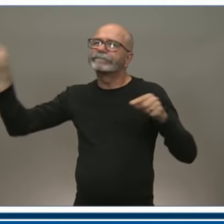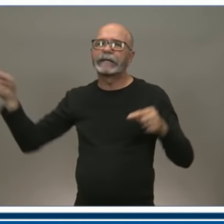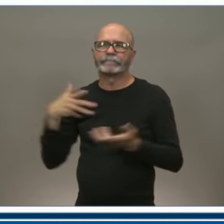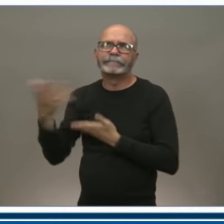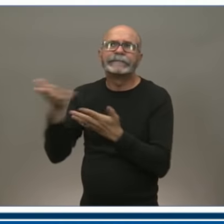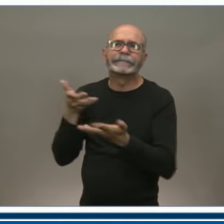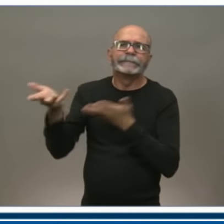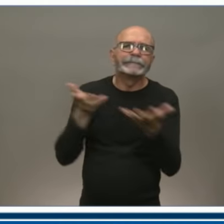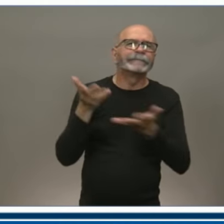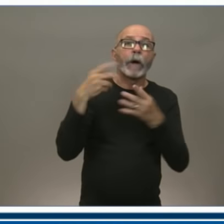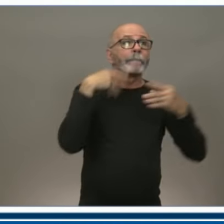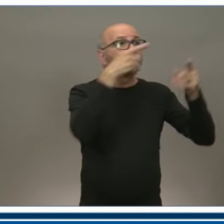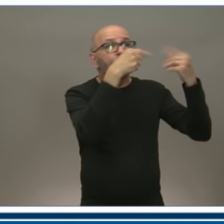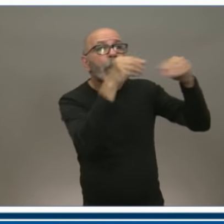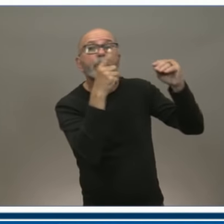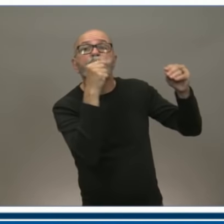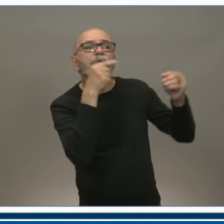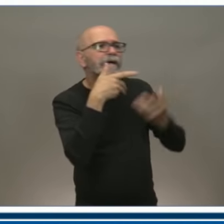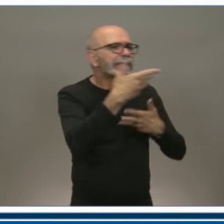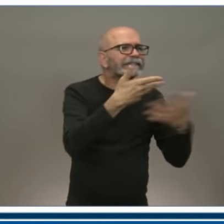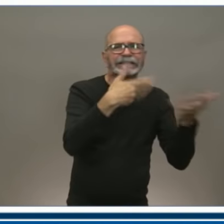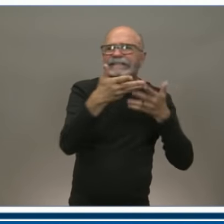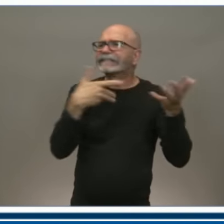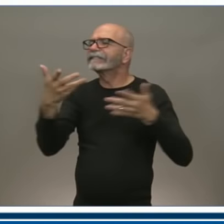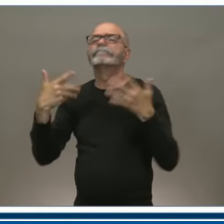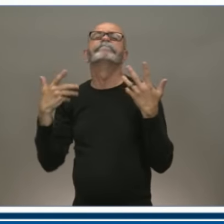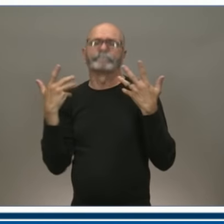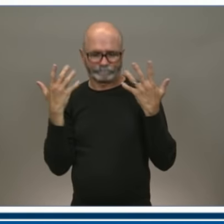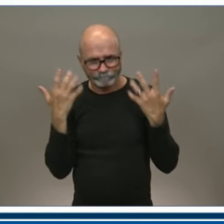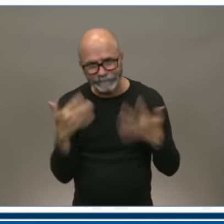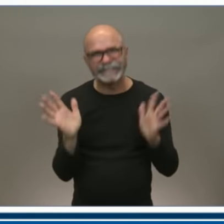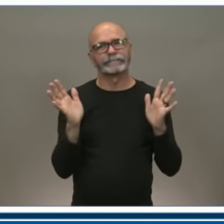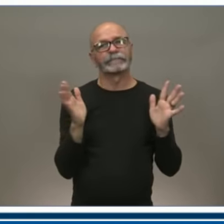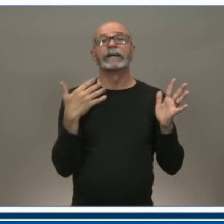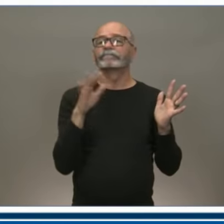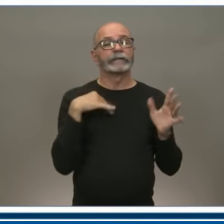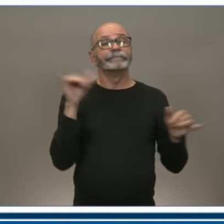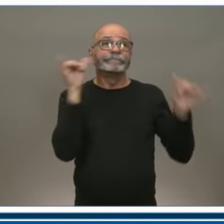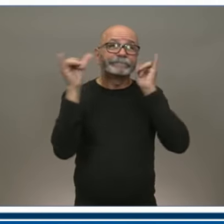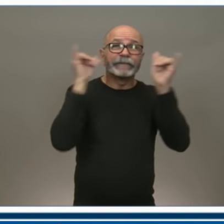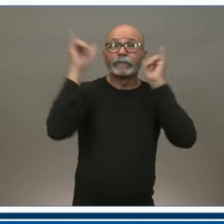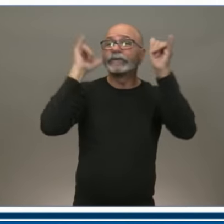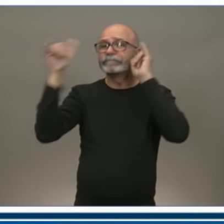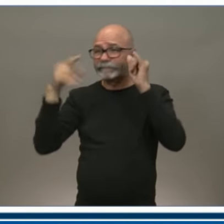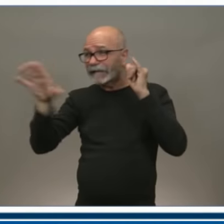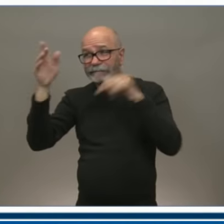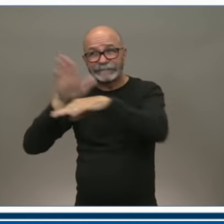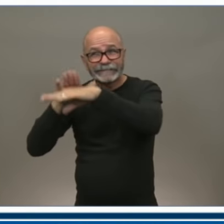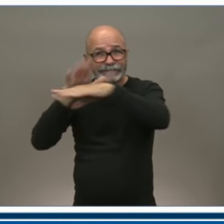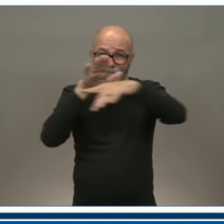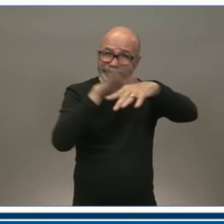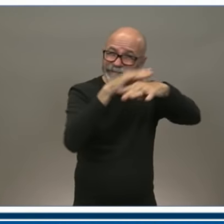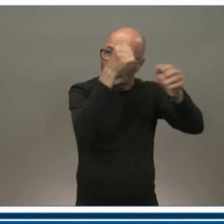retail sector, about this. And I was on a call today where I reminded folks that we have